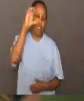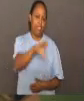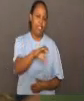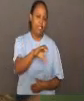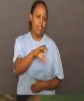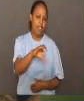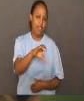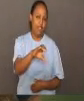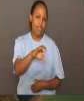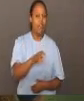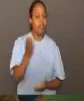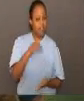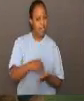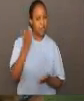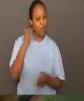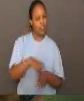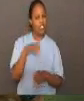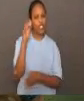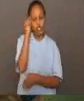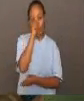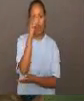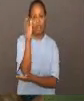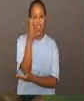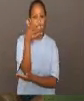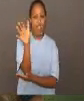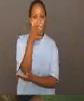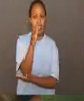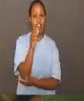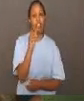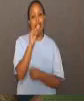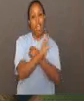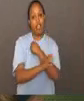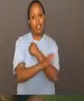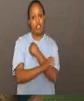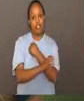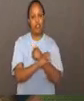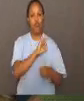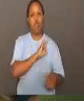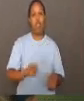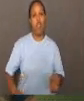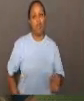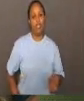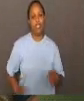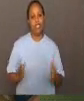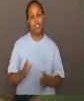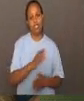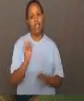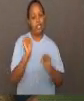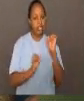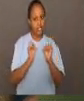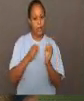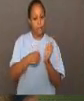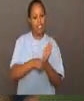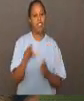learned that the Ethiopian flag is a symbol of the nation's sovereignty and history.